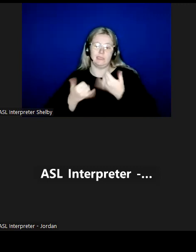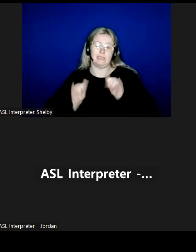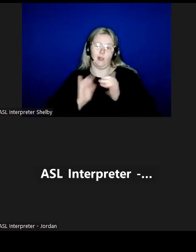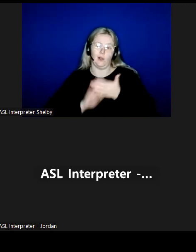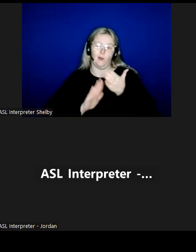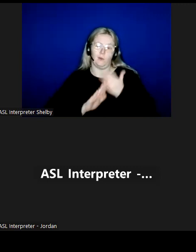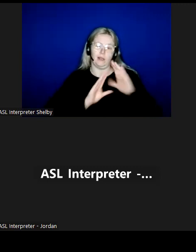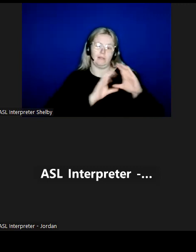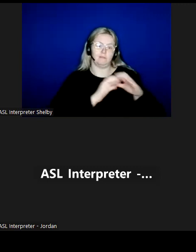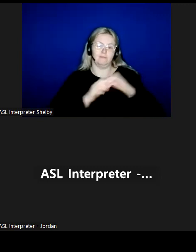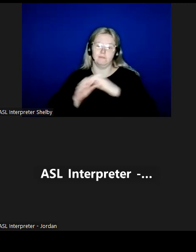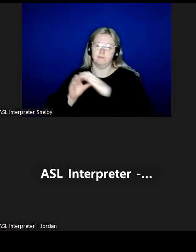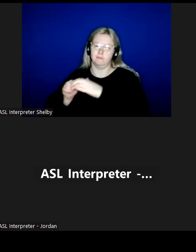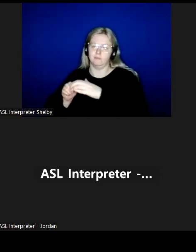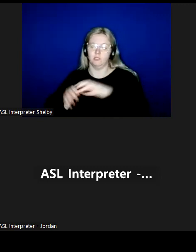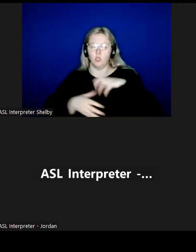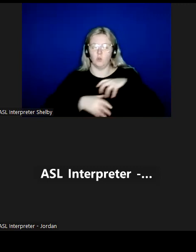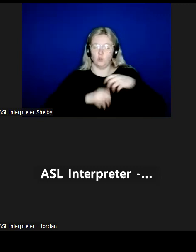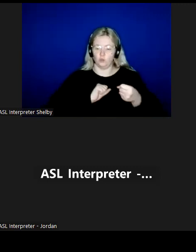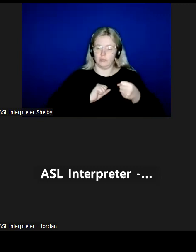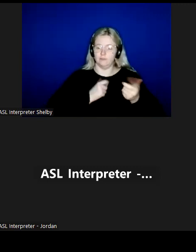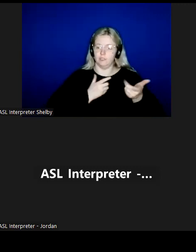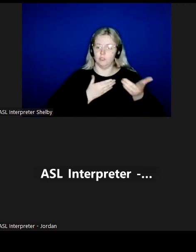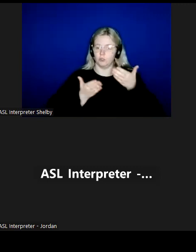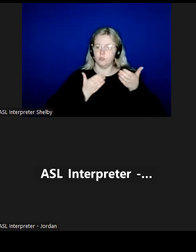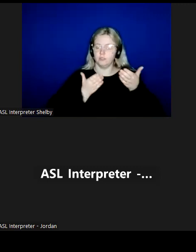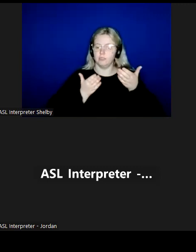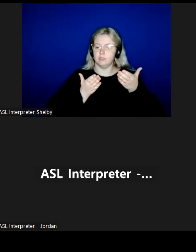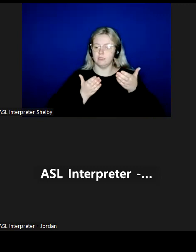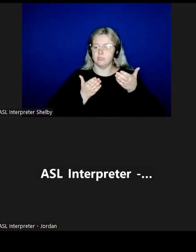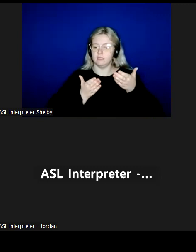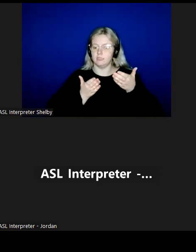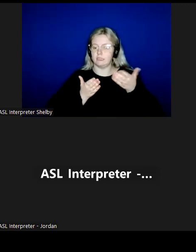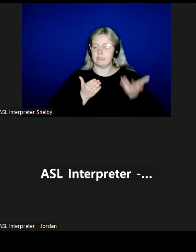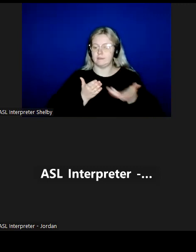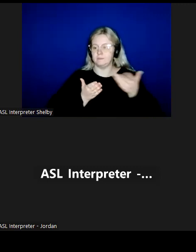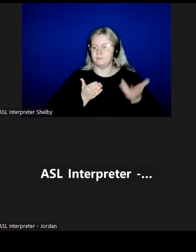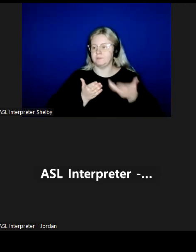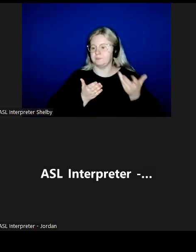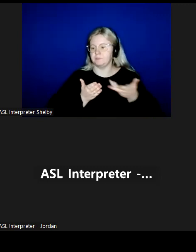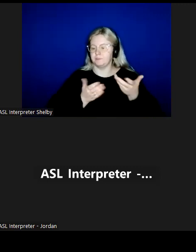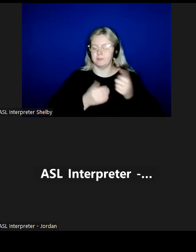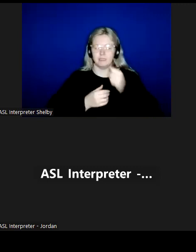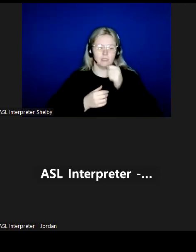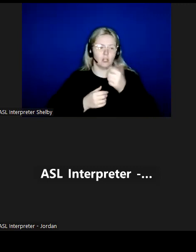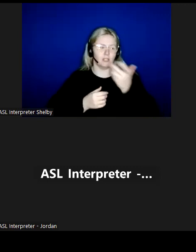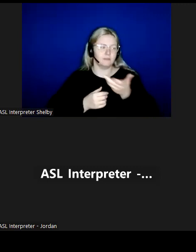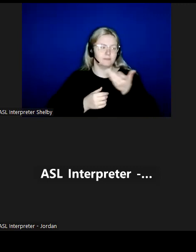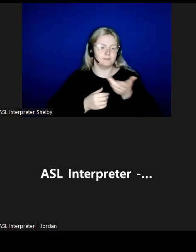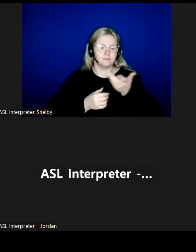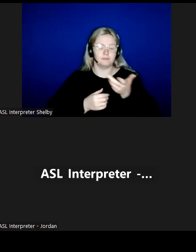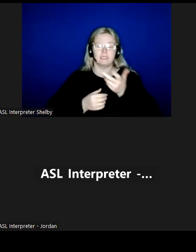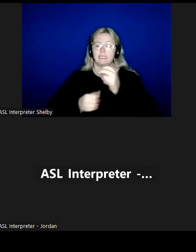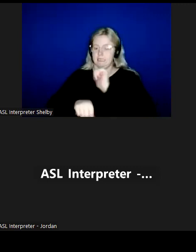way. Grief and bereavement services is not something that it exists in